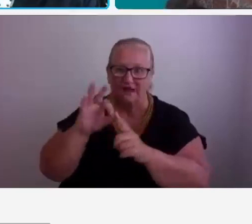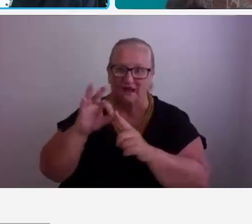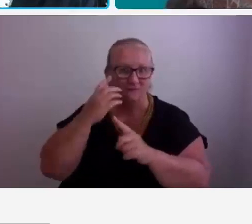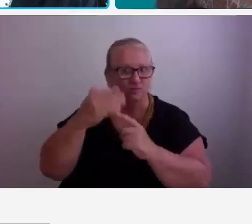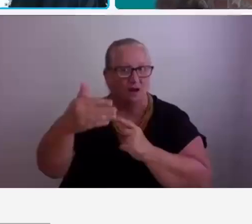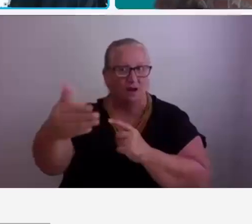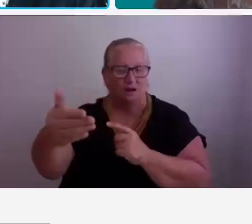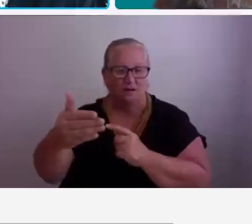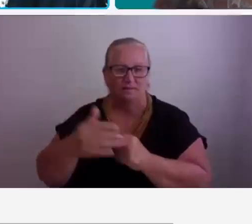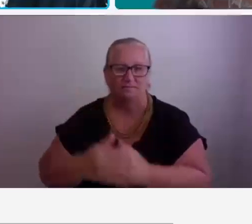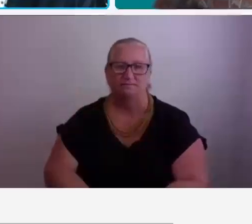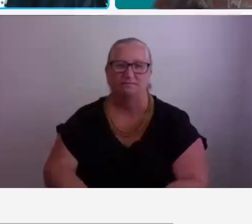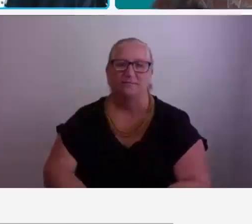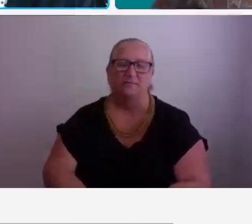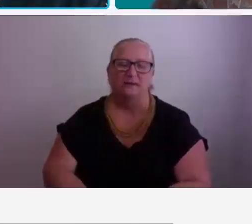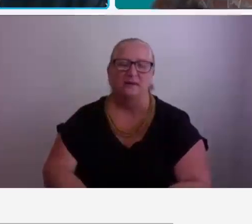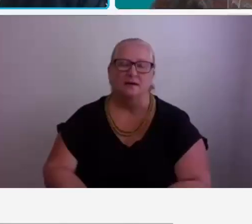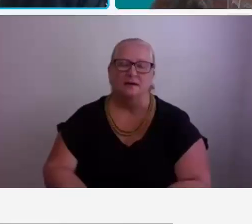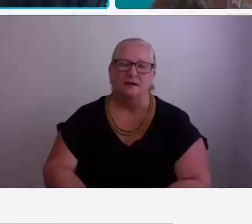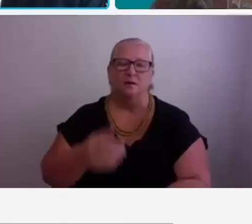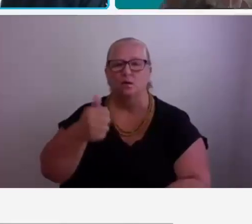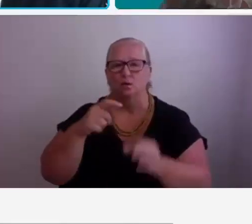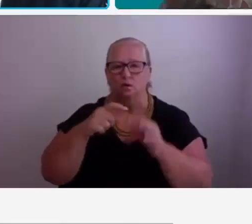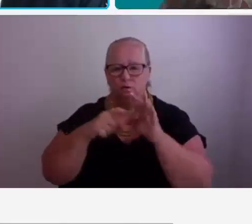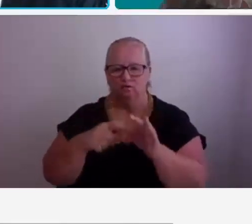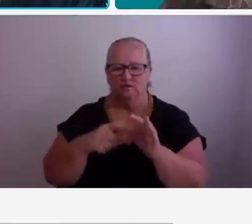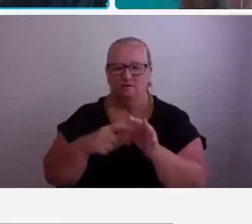from May. Yeah, look, that's a really good question.